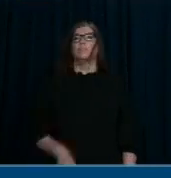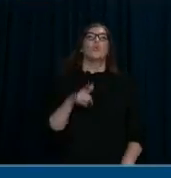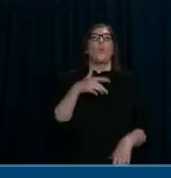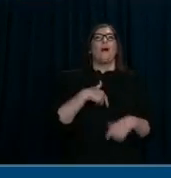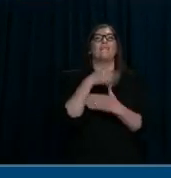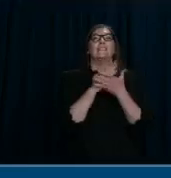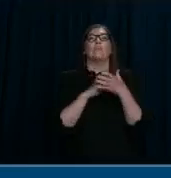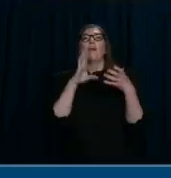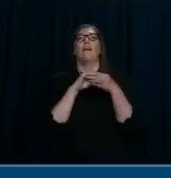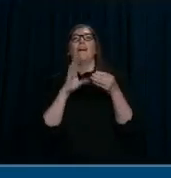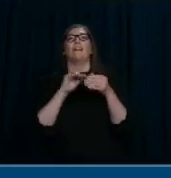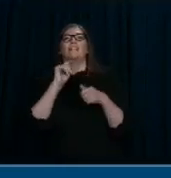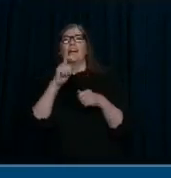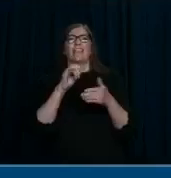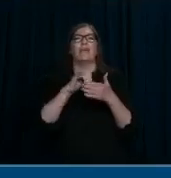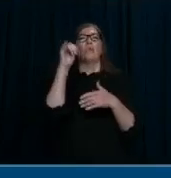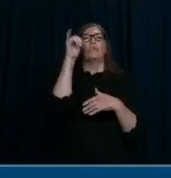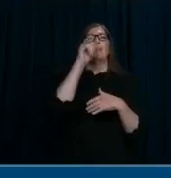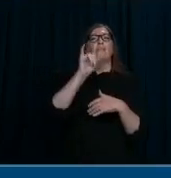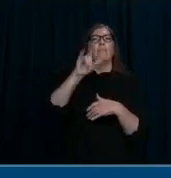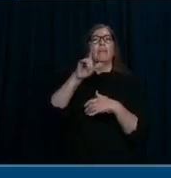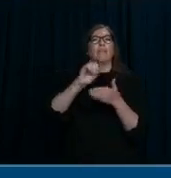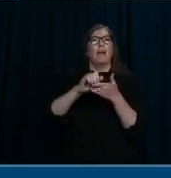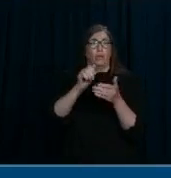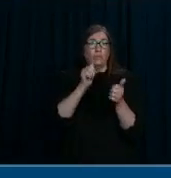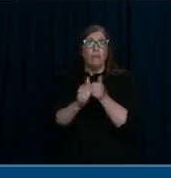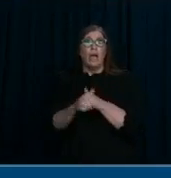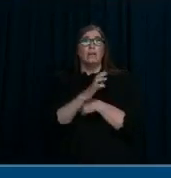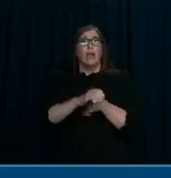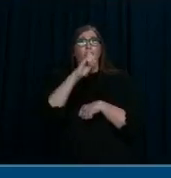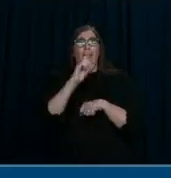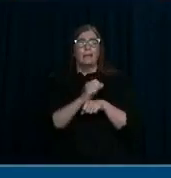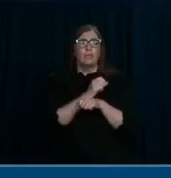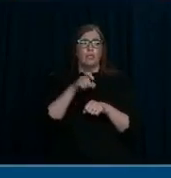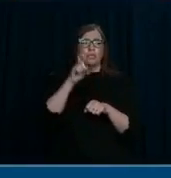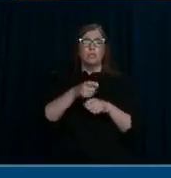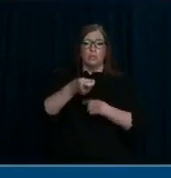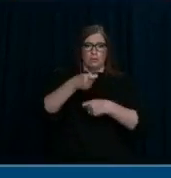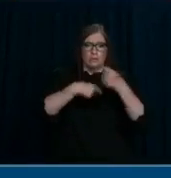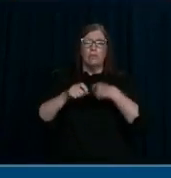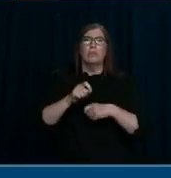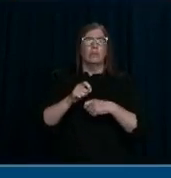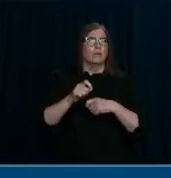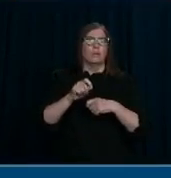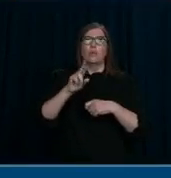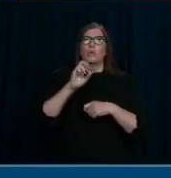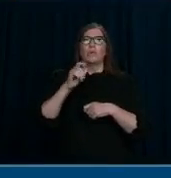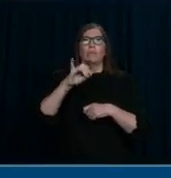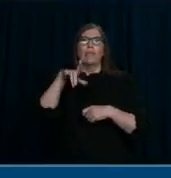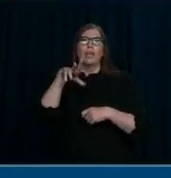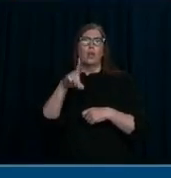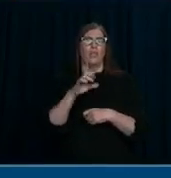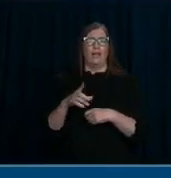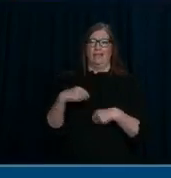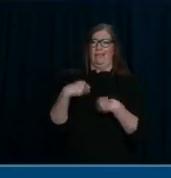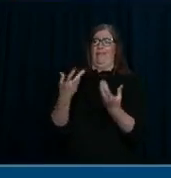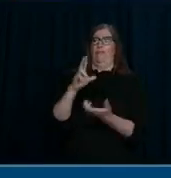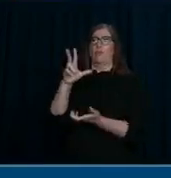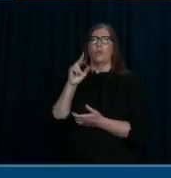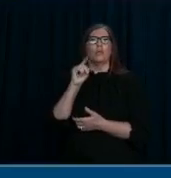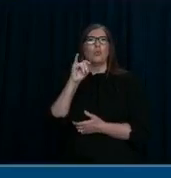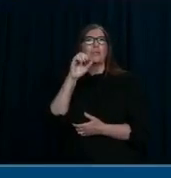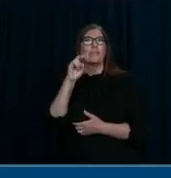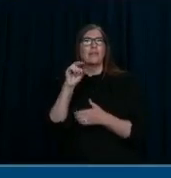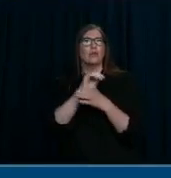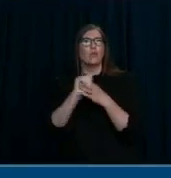That is just a ridiculous bill that was passed, and it absolutely needs to be repealed. They gave away $3 trillion